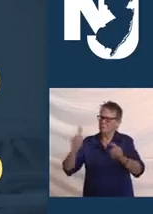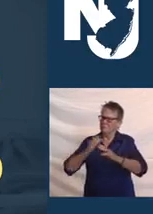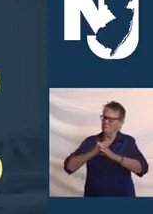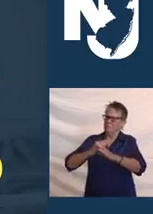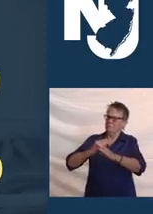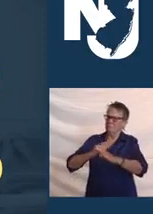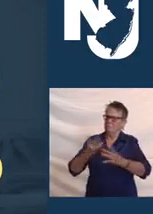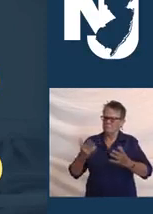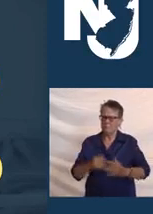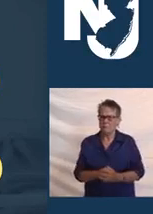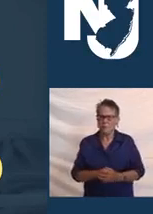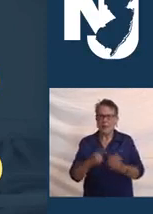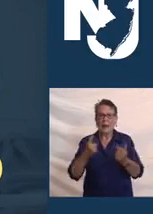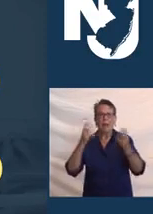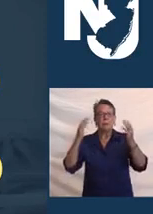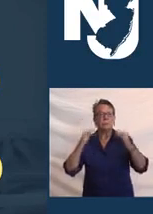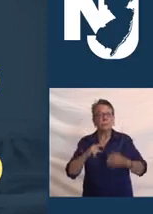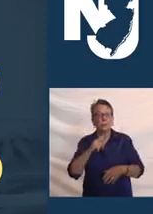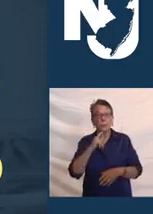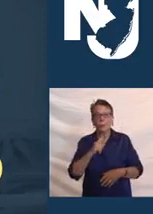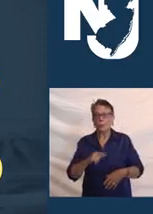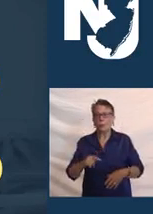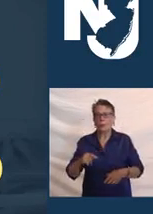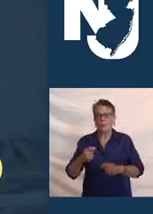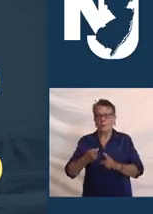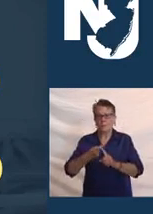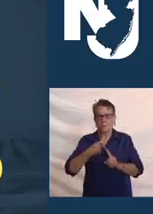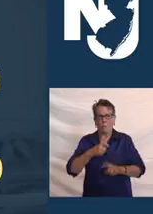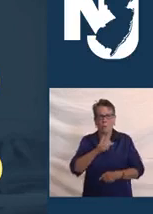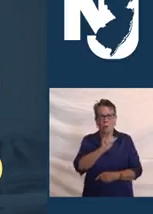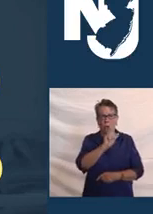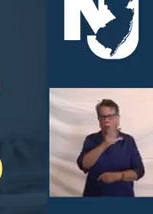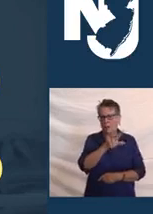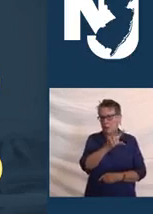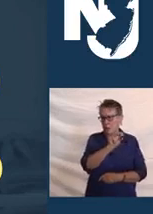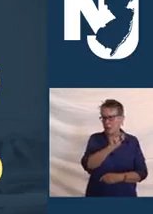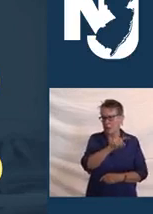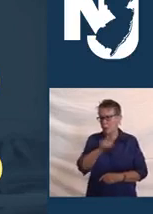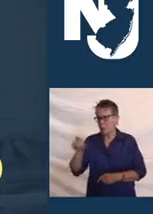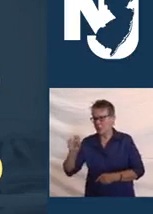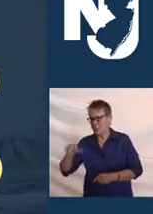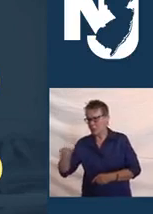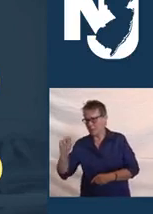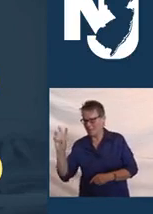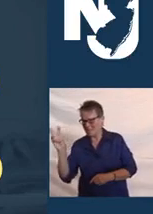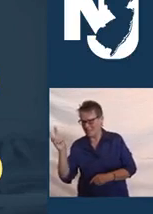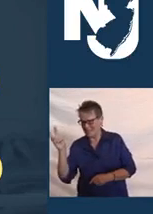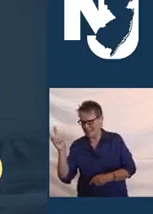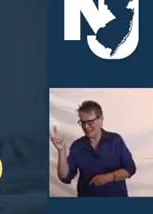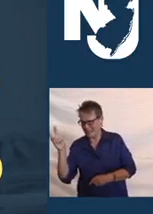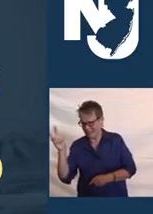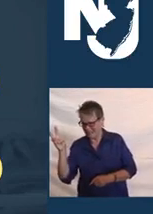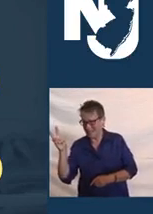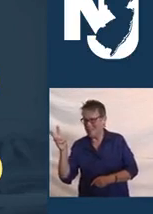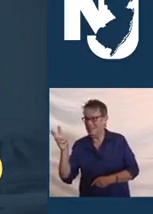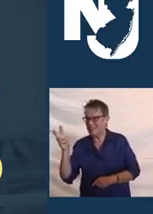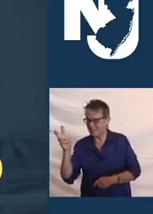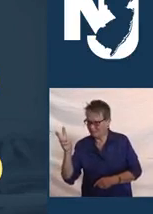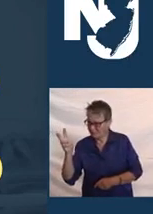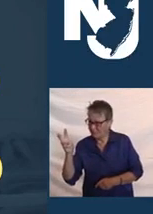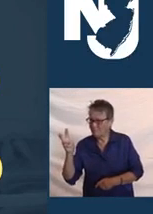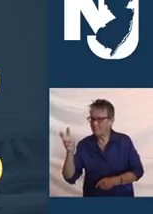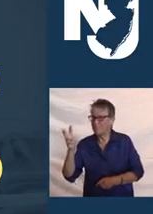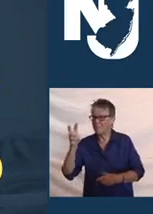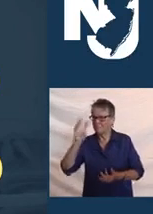not surprisingly, this is still in the thick of the Delta fight. Not all of those 5.375 million folks